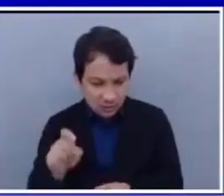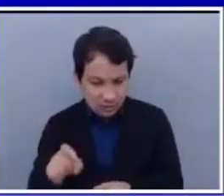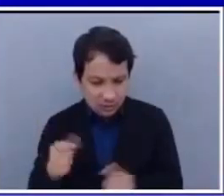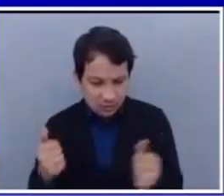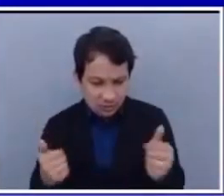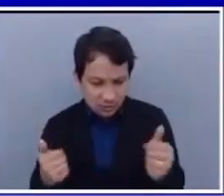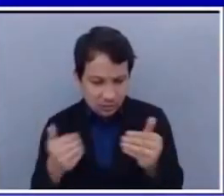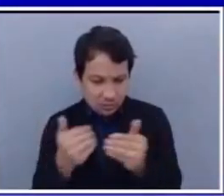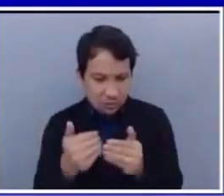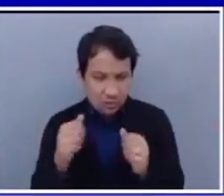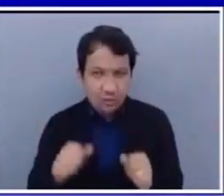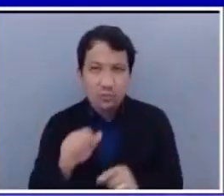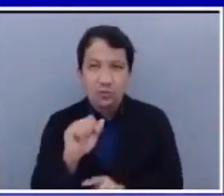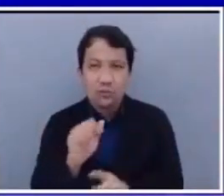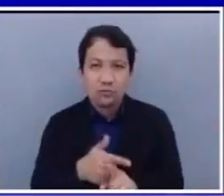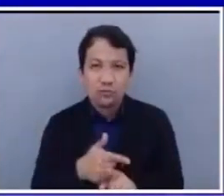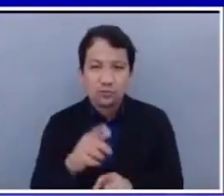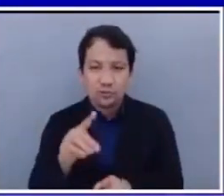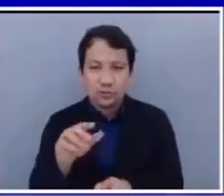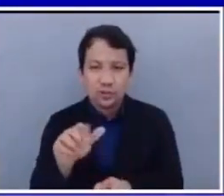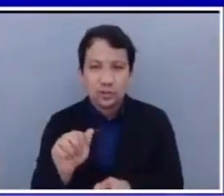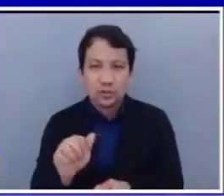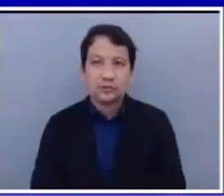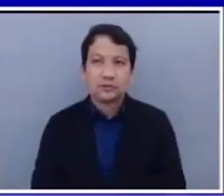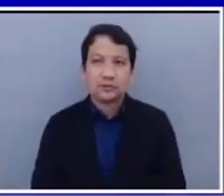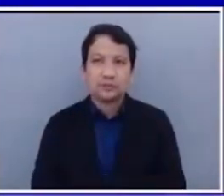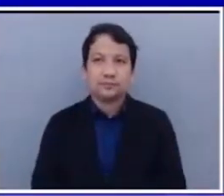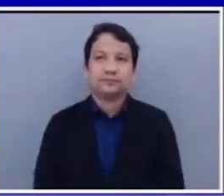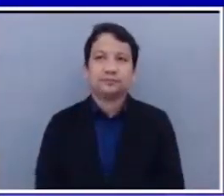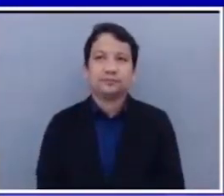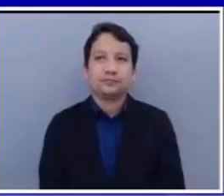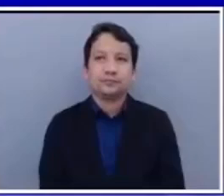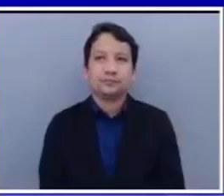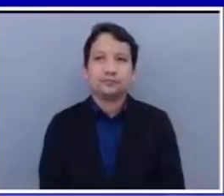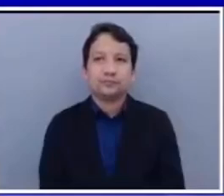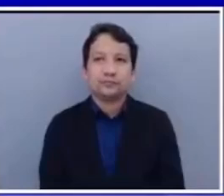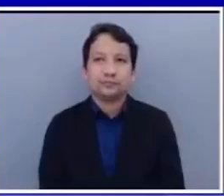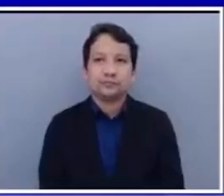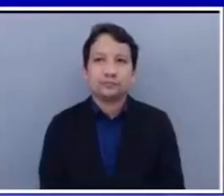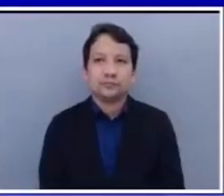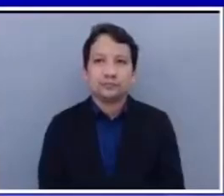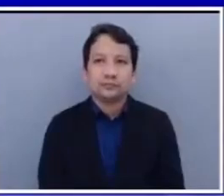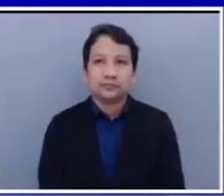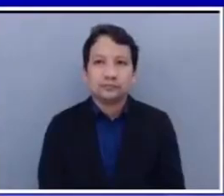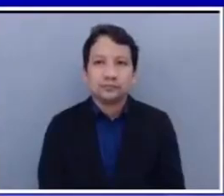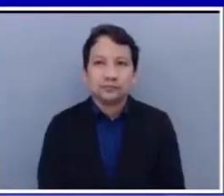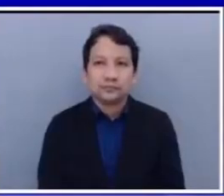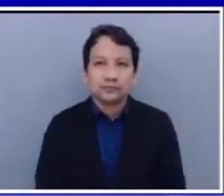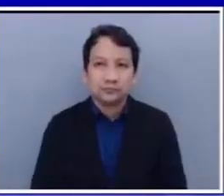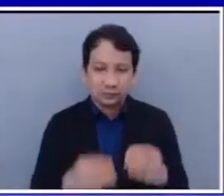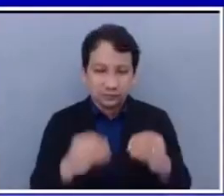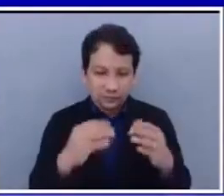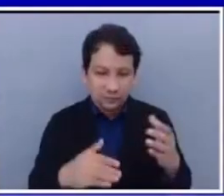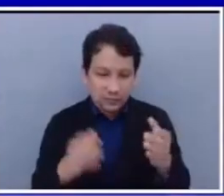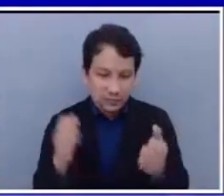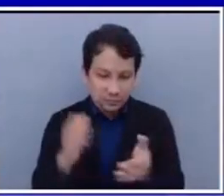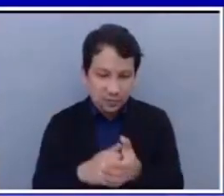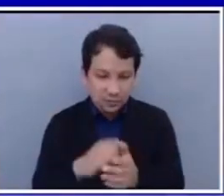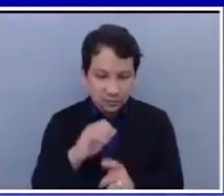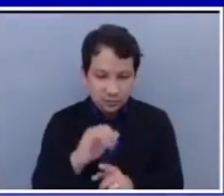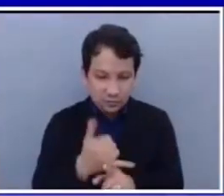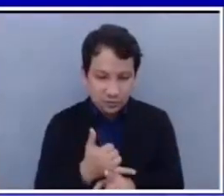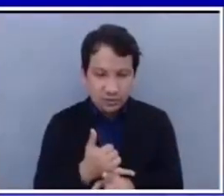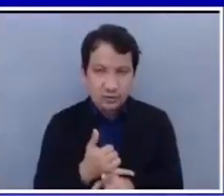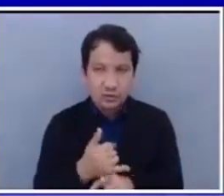the August data. Thank you. Okay, yung mas maraming new entrants nung July compared sa August, no?